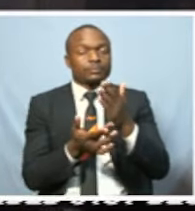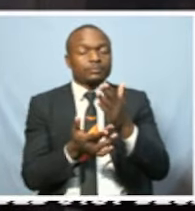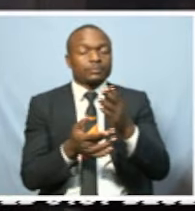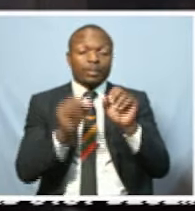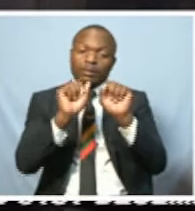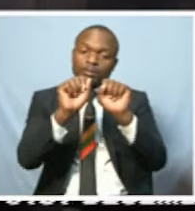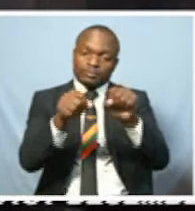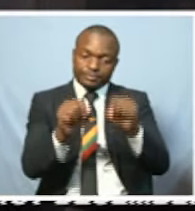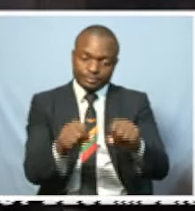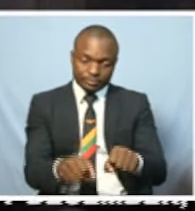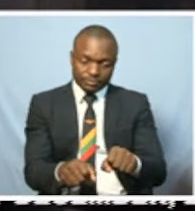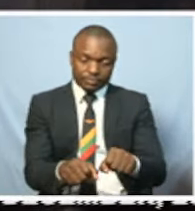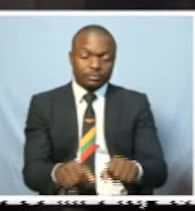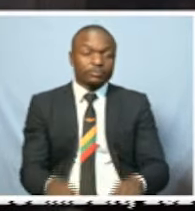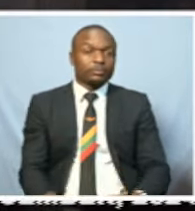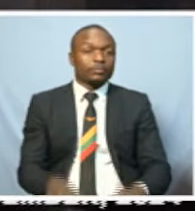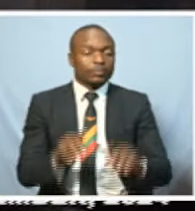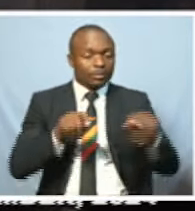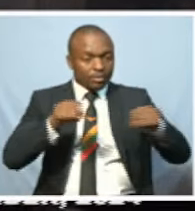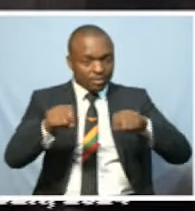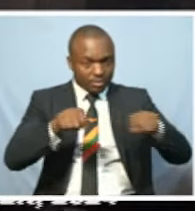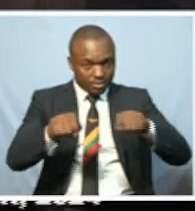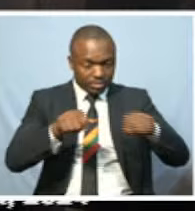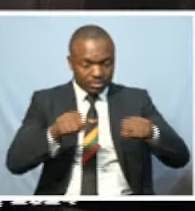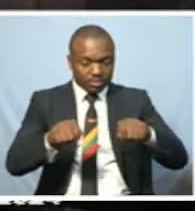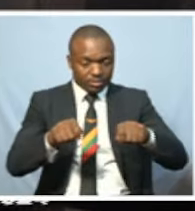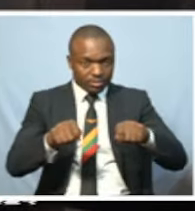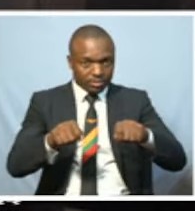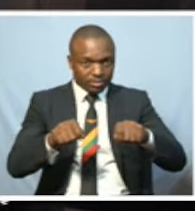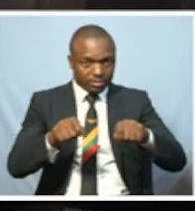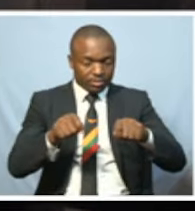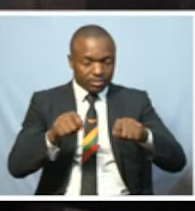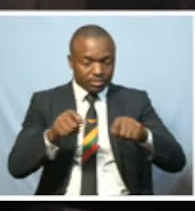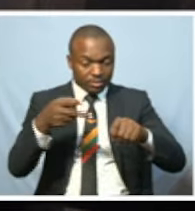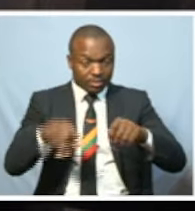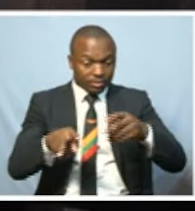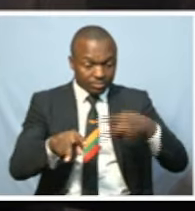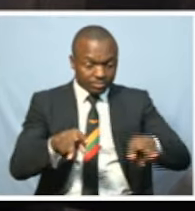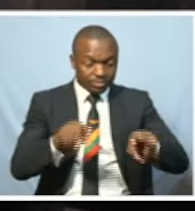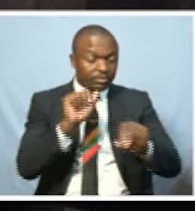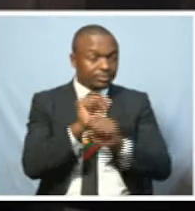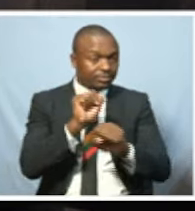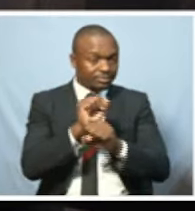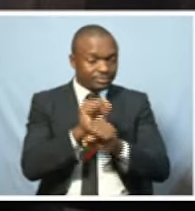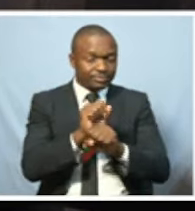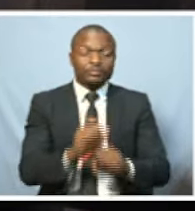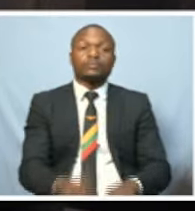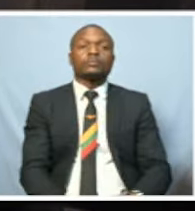capability to handle simultaneous jobs?